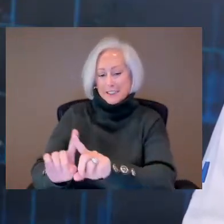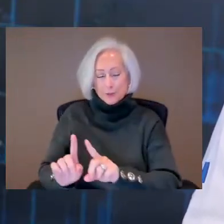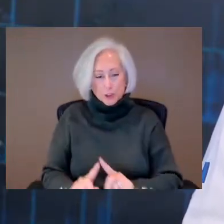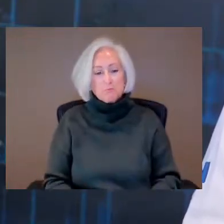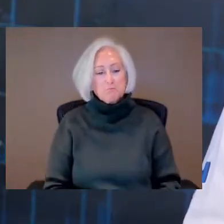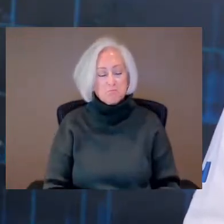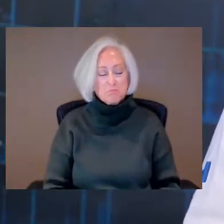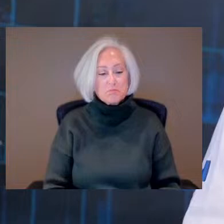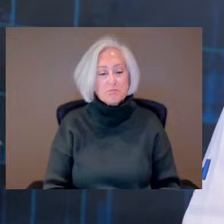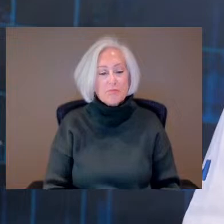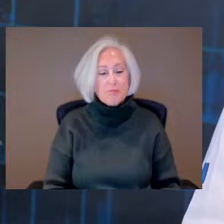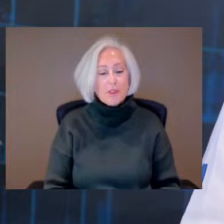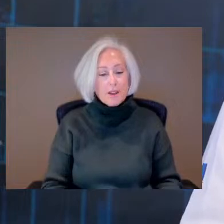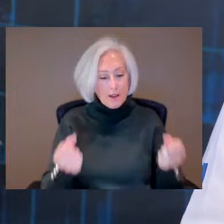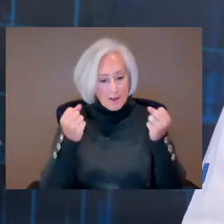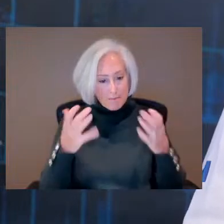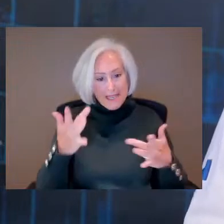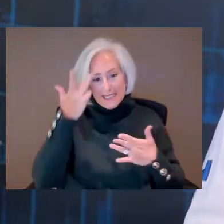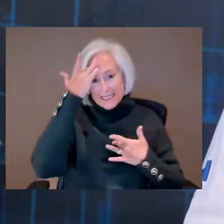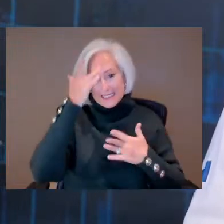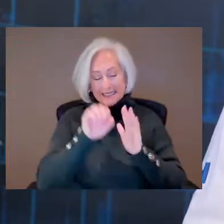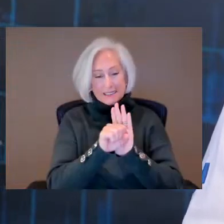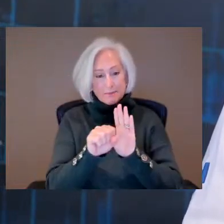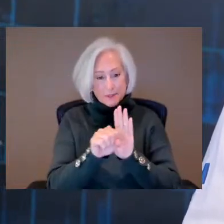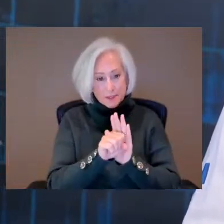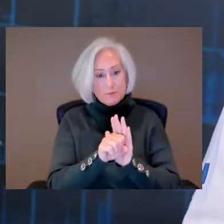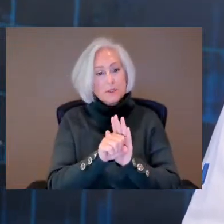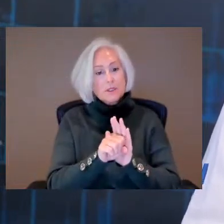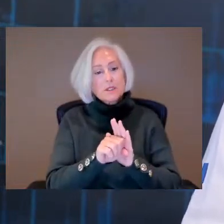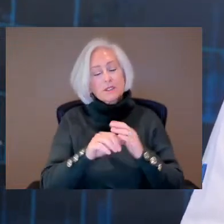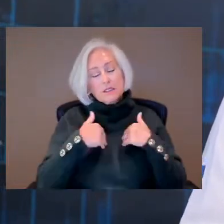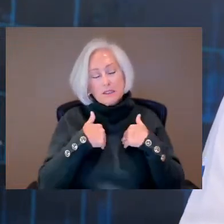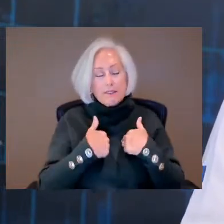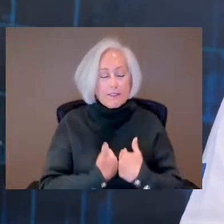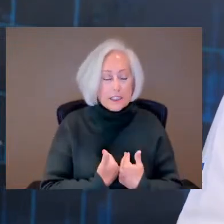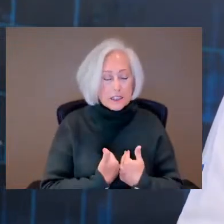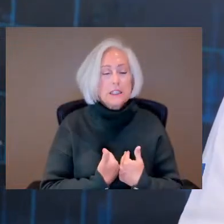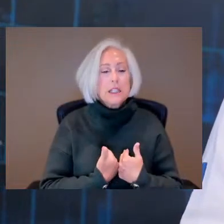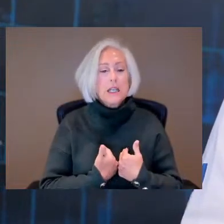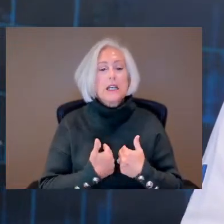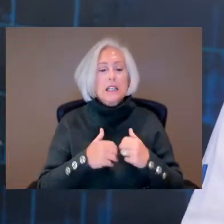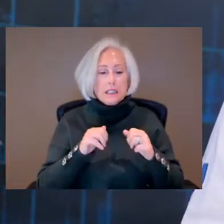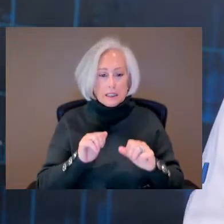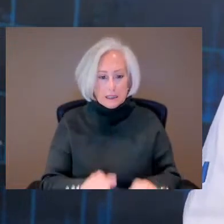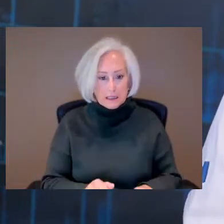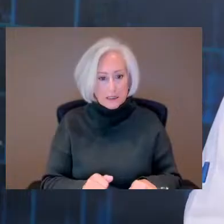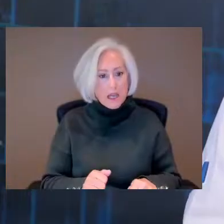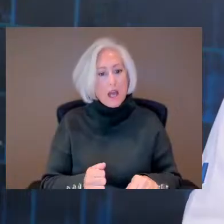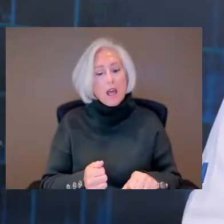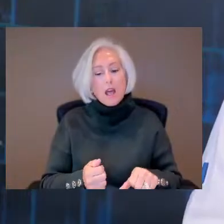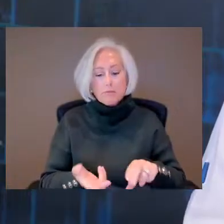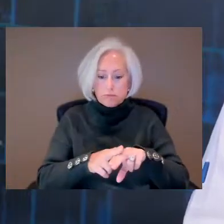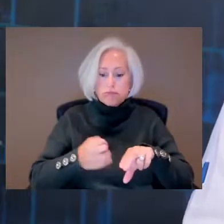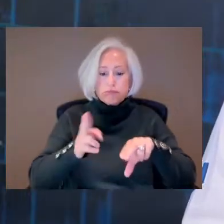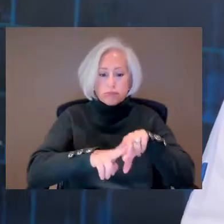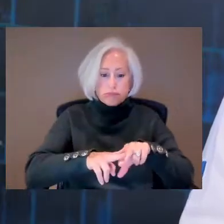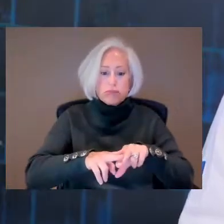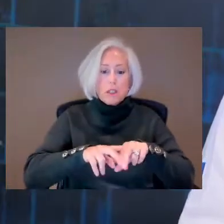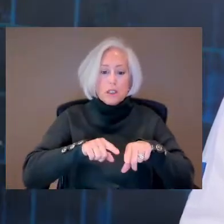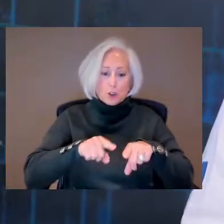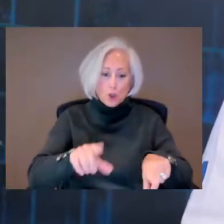many of the symptoms, mainly fatigue, can be cumulative both in chemo and pregnancy. But I thought she did very, very